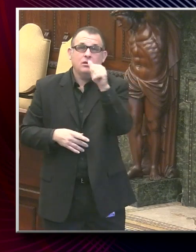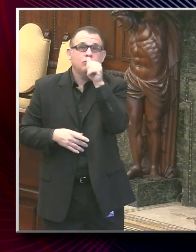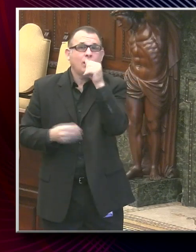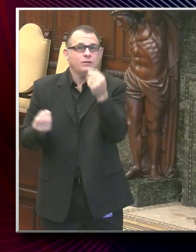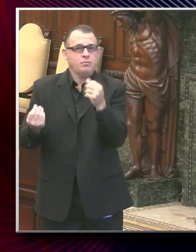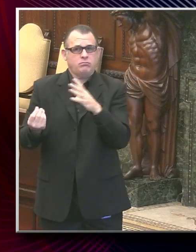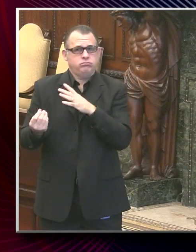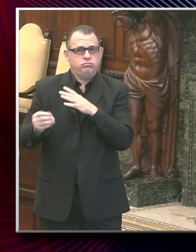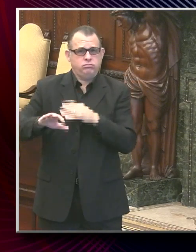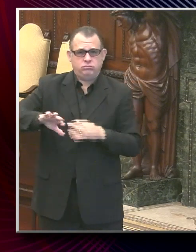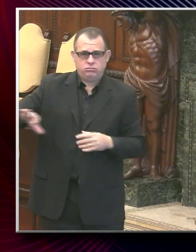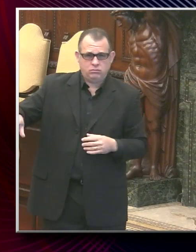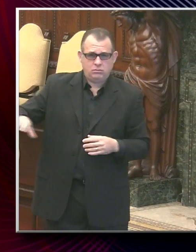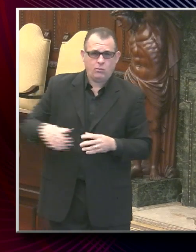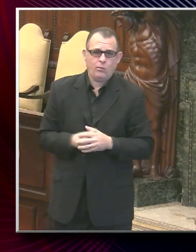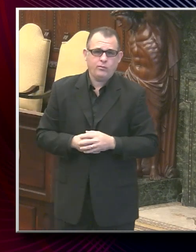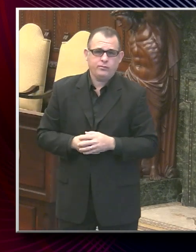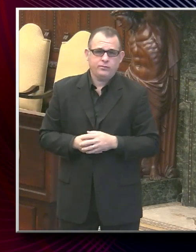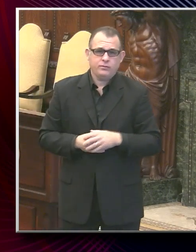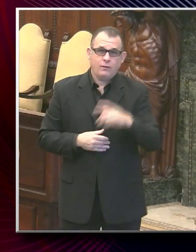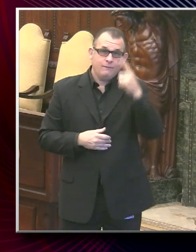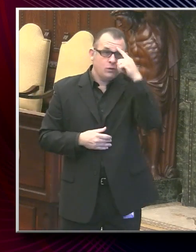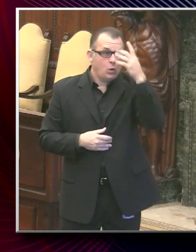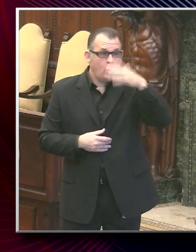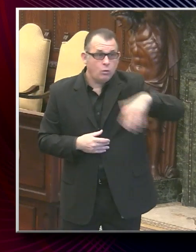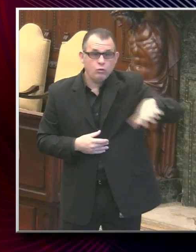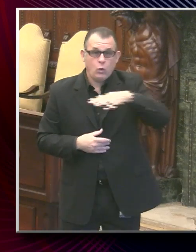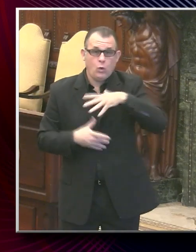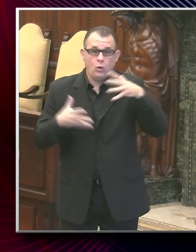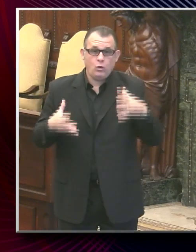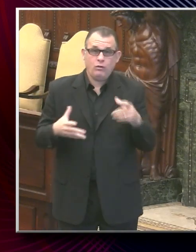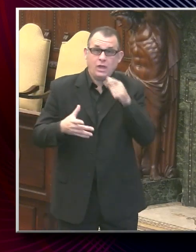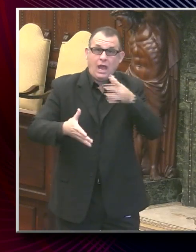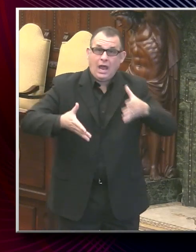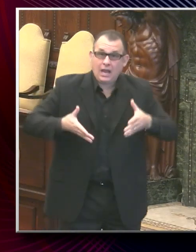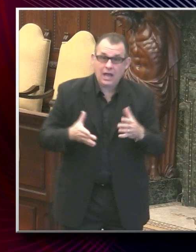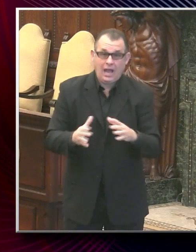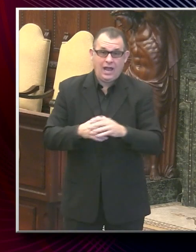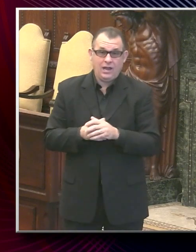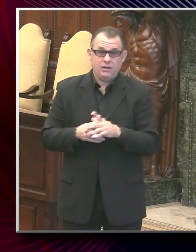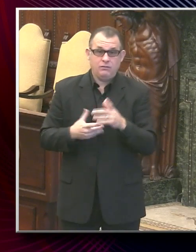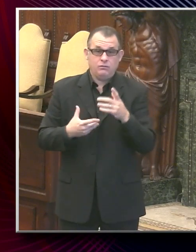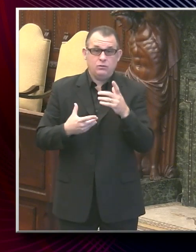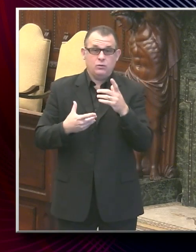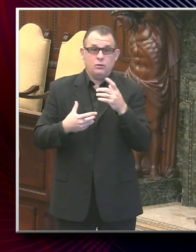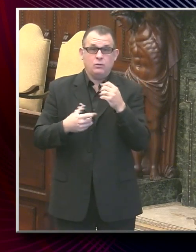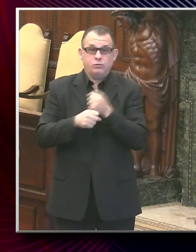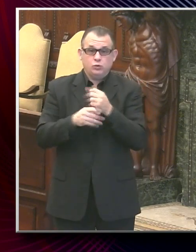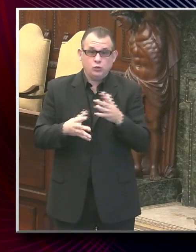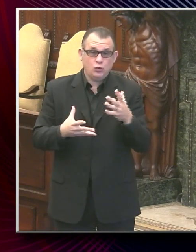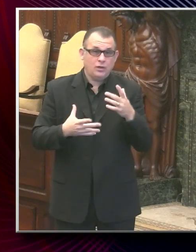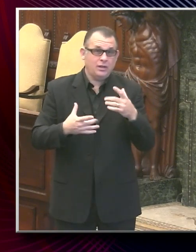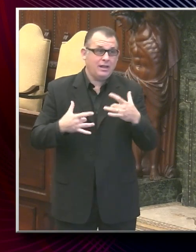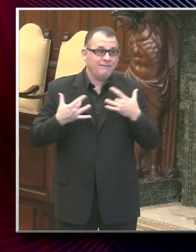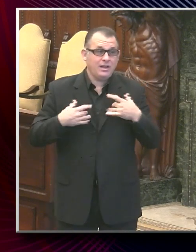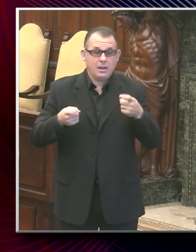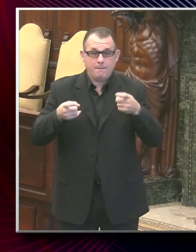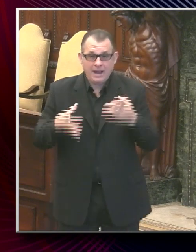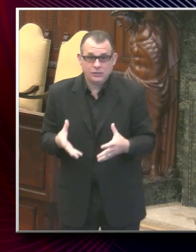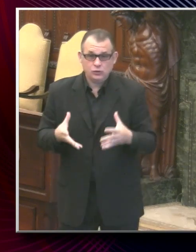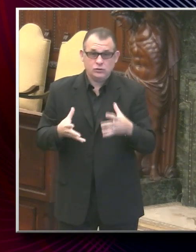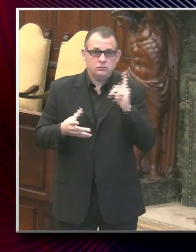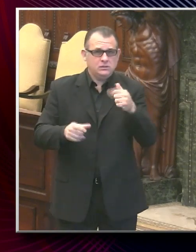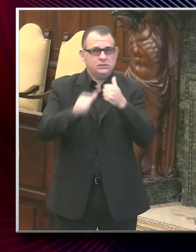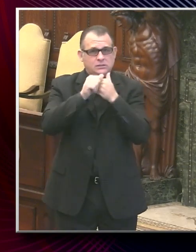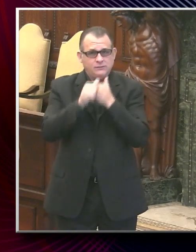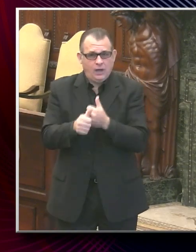stadiums. For those gatherings that are allowed, event producers and venue managers must follow applicable guidance from the Philadelphia Department of